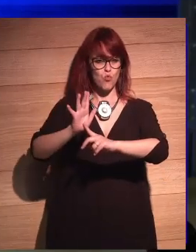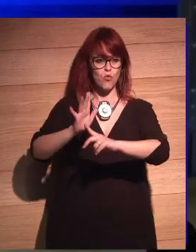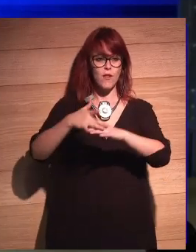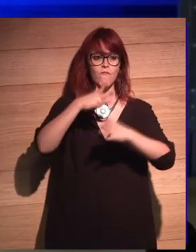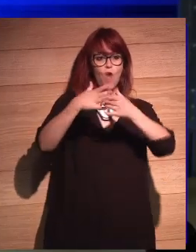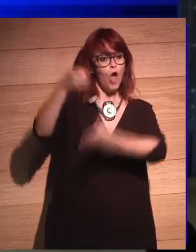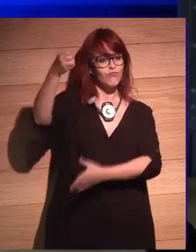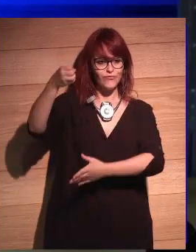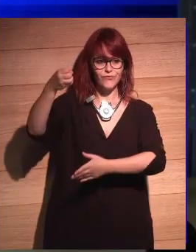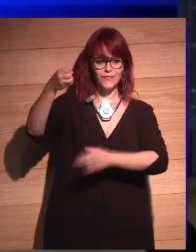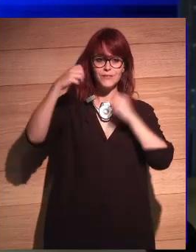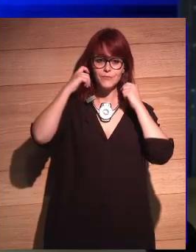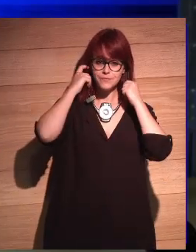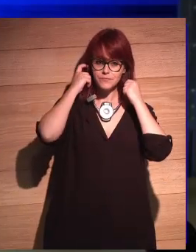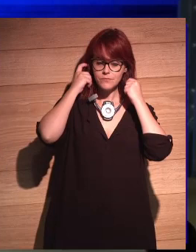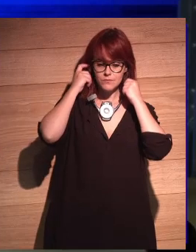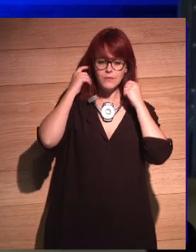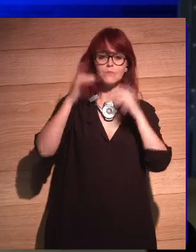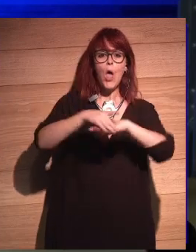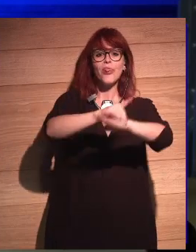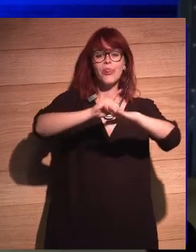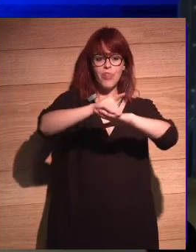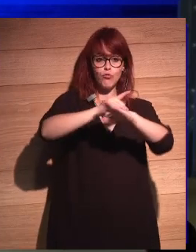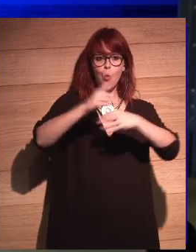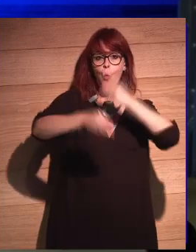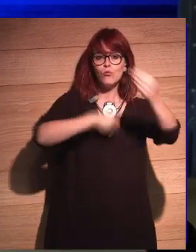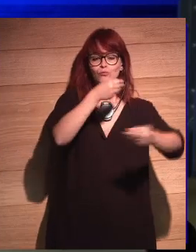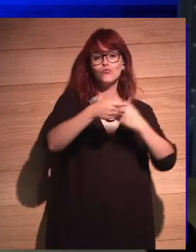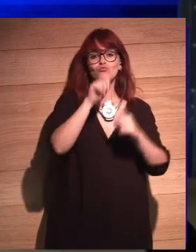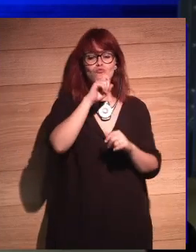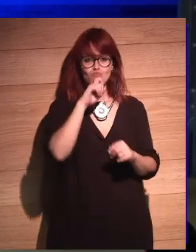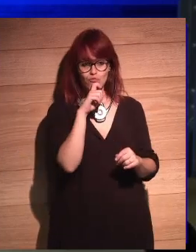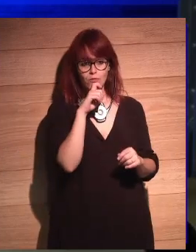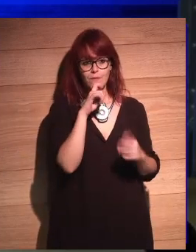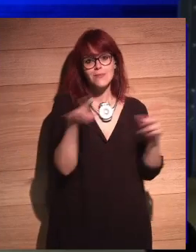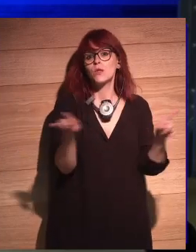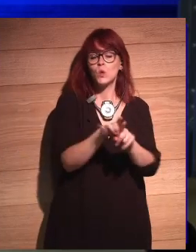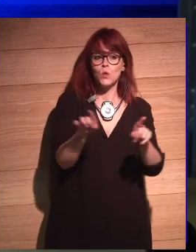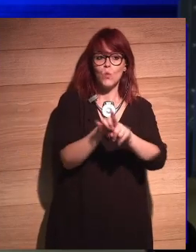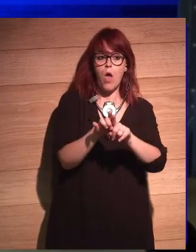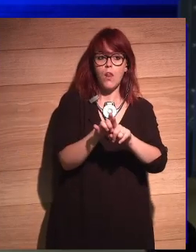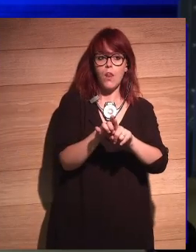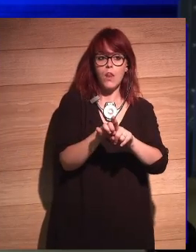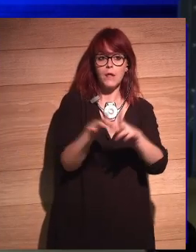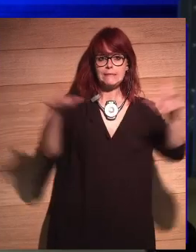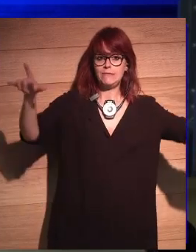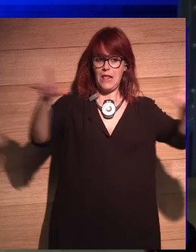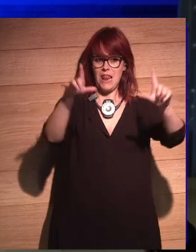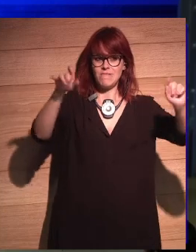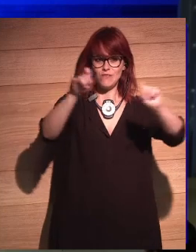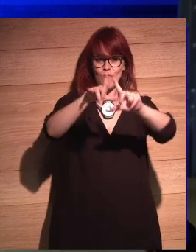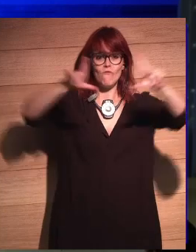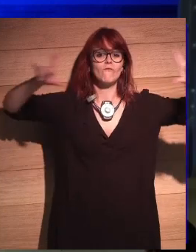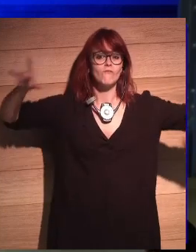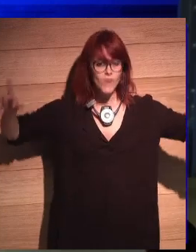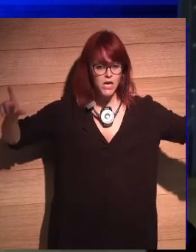you what data is being used and how it's being used, as well as a massive TV. And even the clock radio